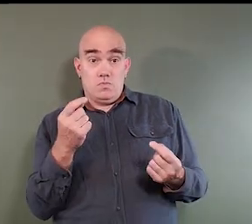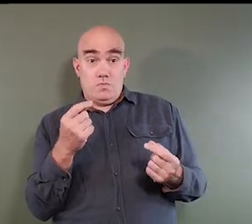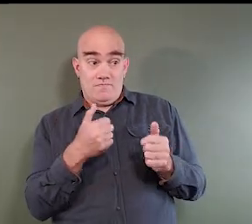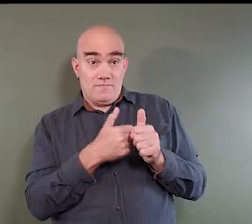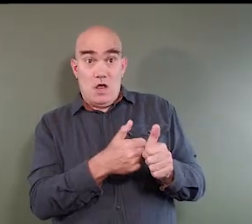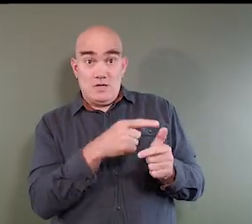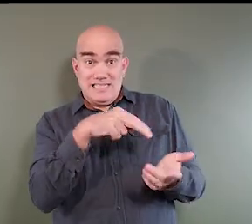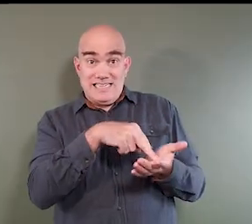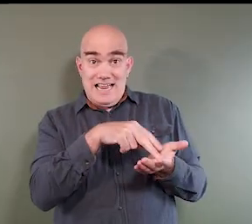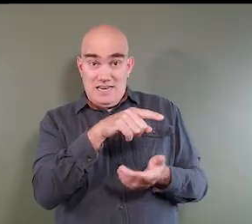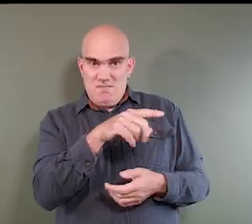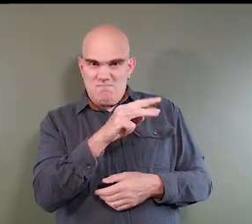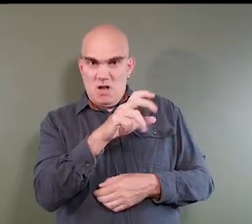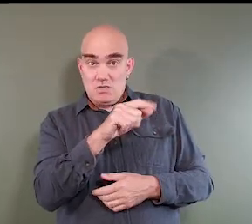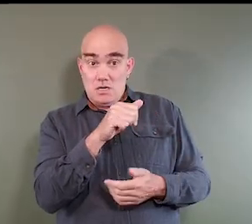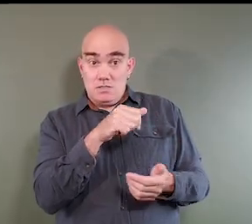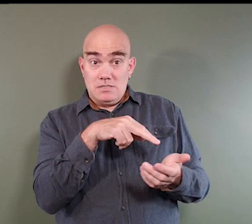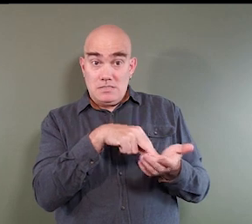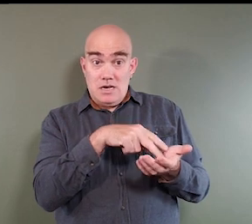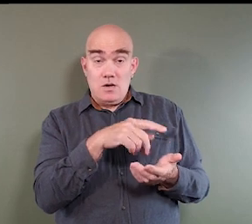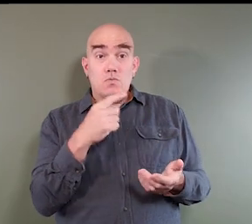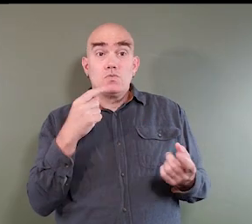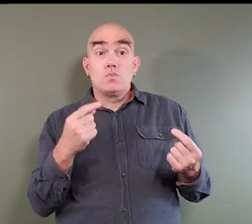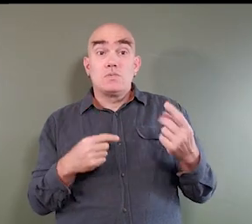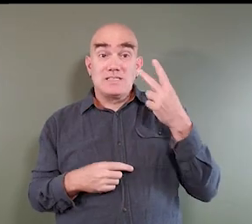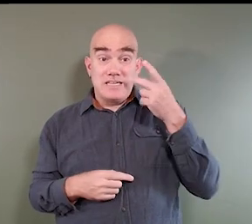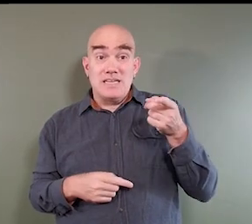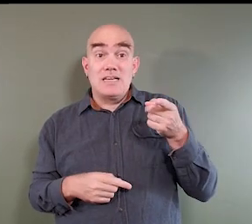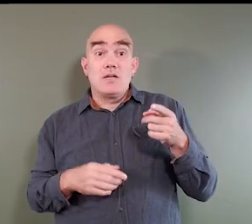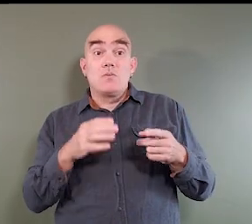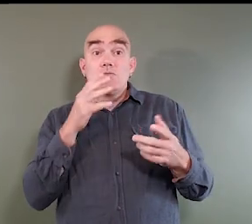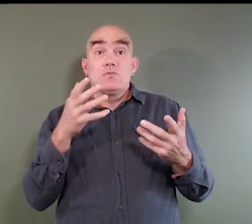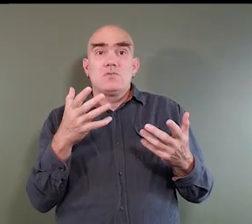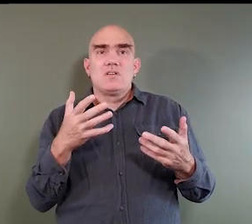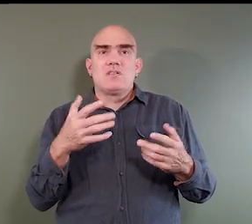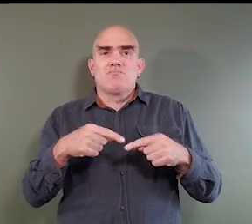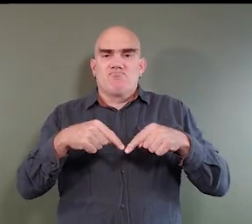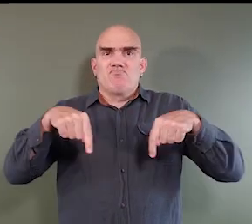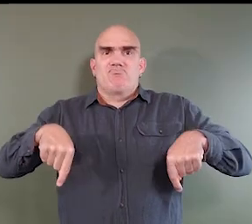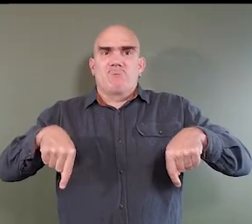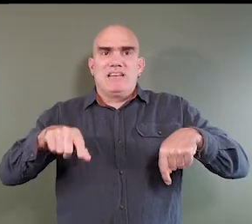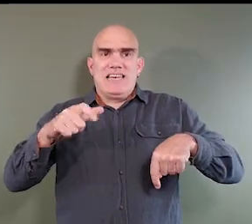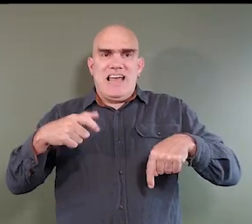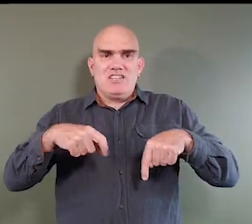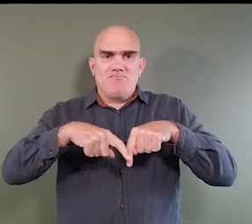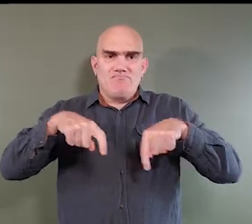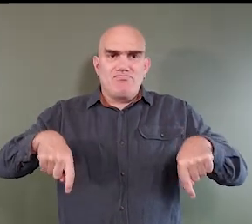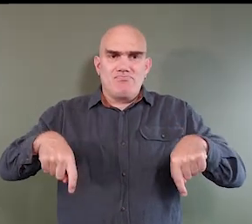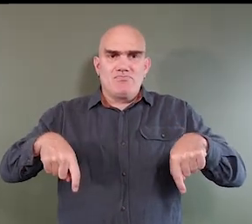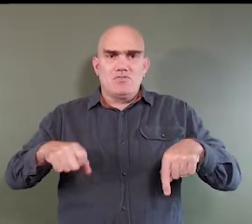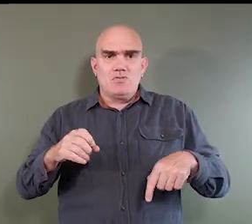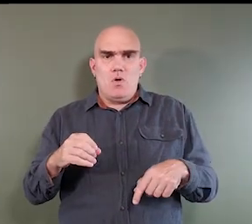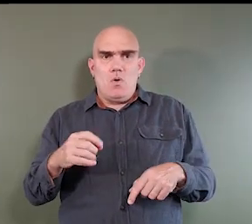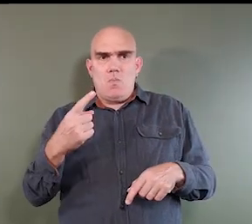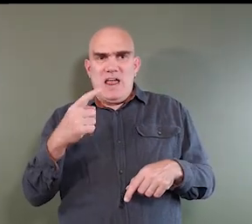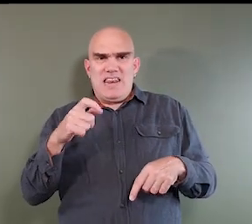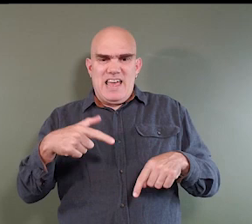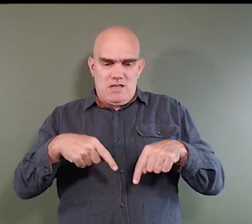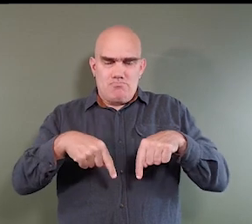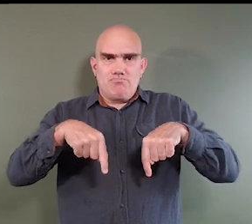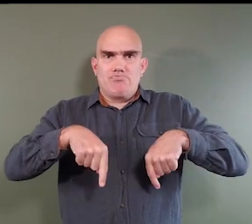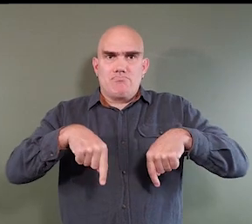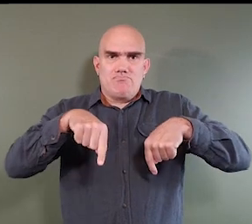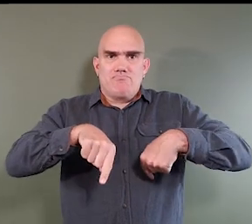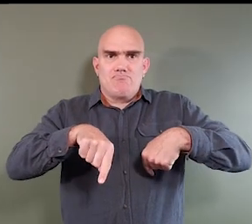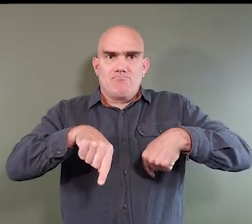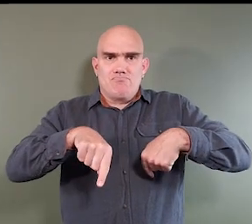standing, following Marcela, what you're gonna do is you're going to be staggering your stance. So one leg is gonna be in front of the other.